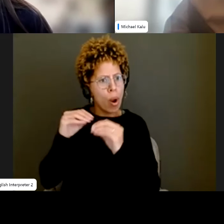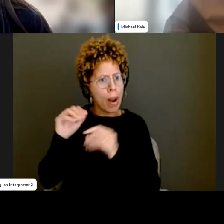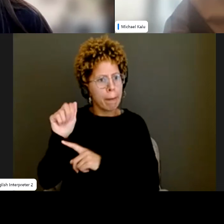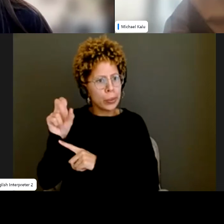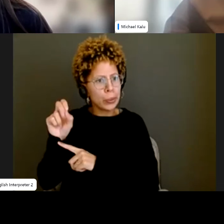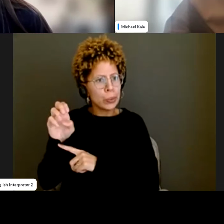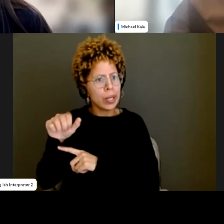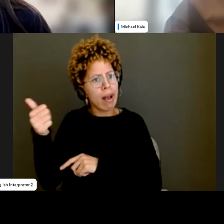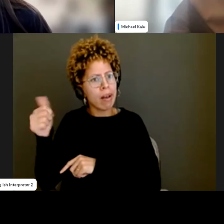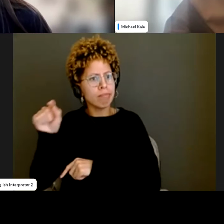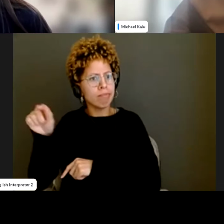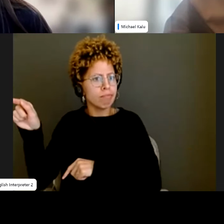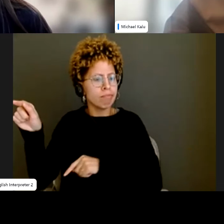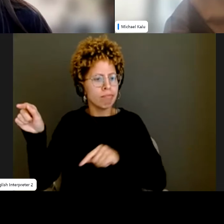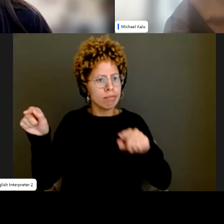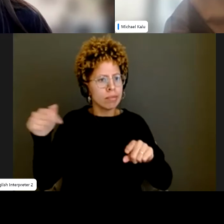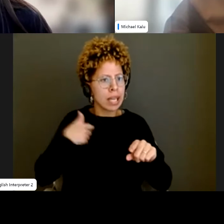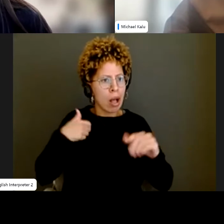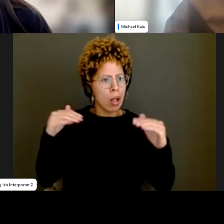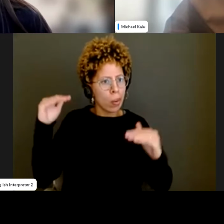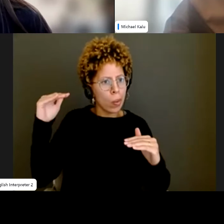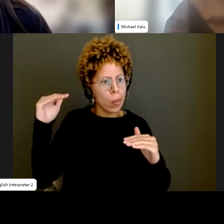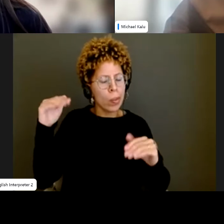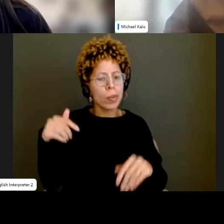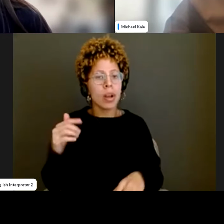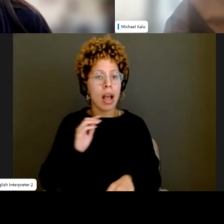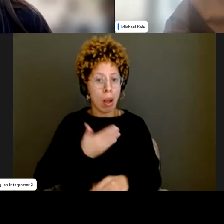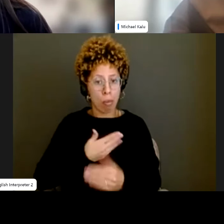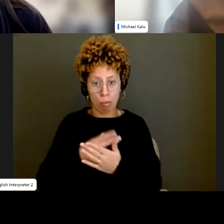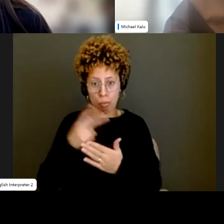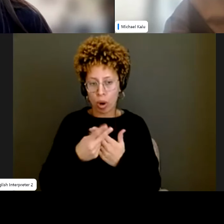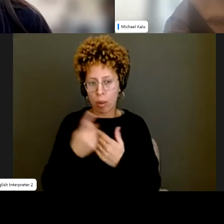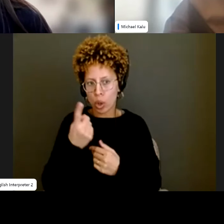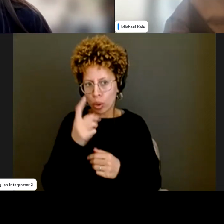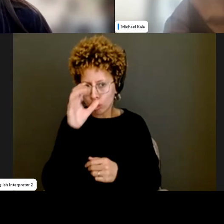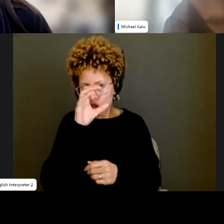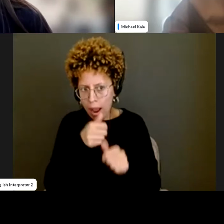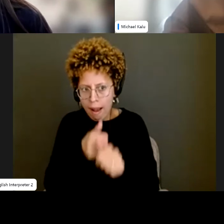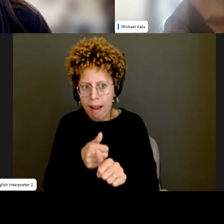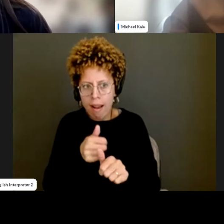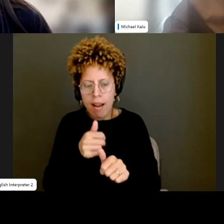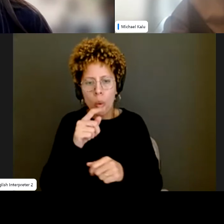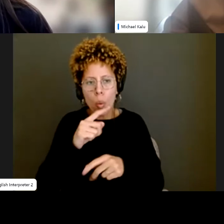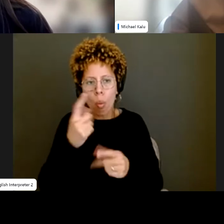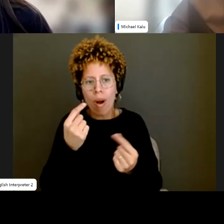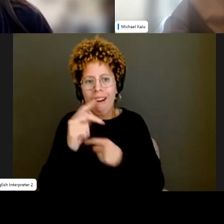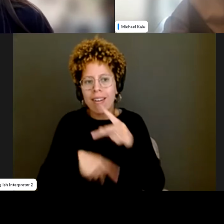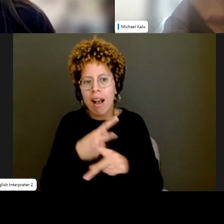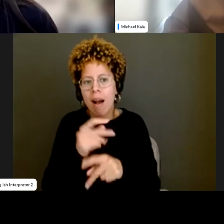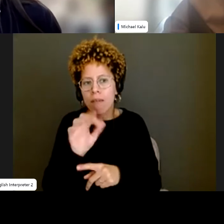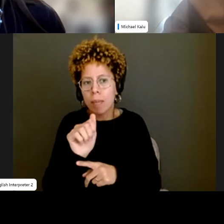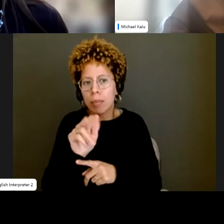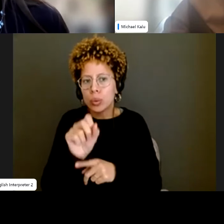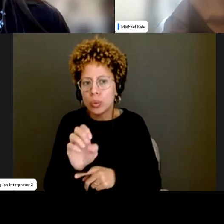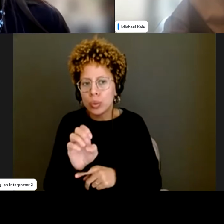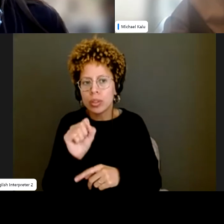Our programs track what kinds of abuse our clients are experiencing and what we're always searching for evidence-based benchmarks. Thanks for your